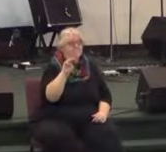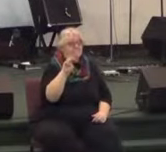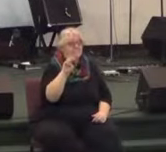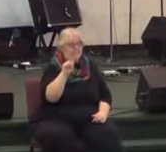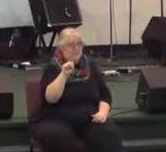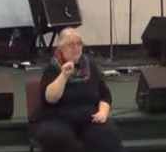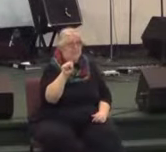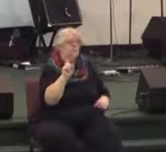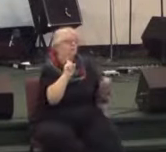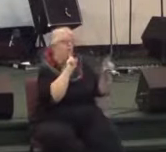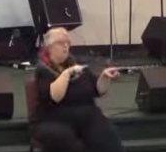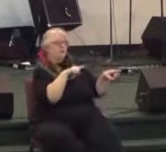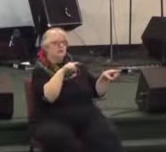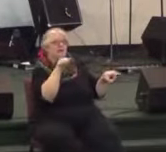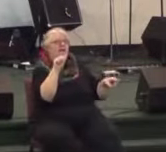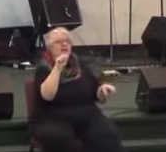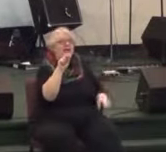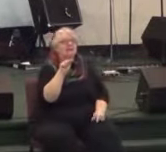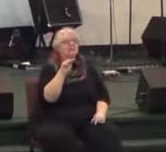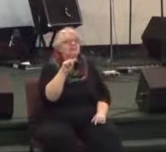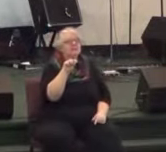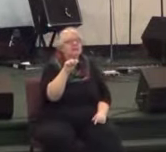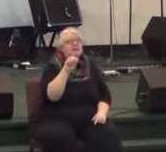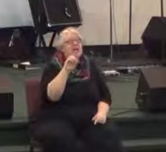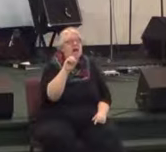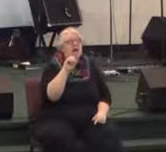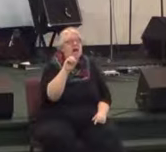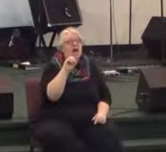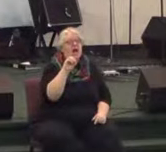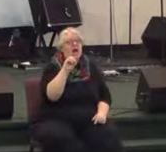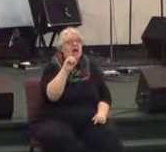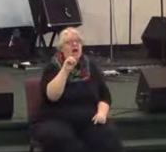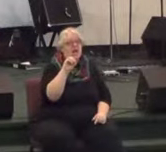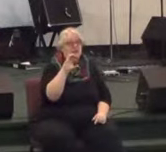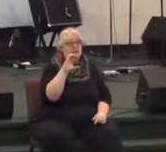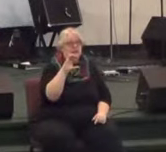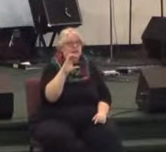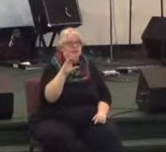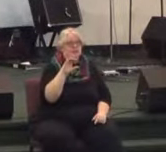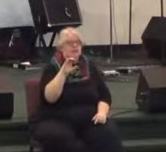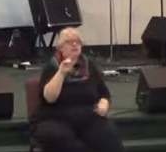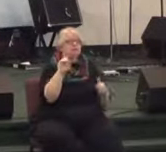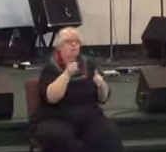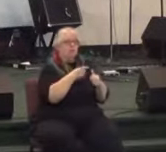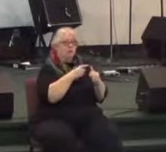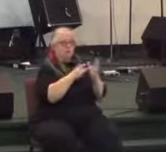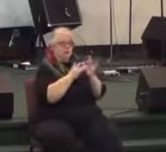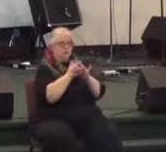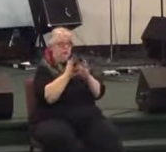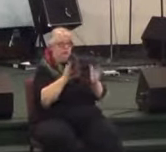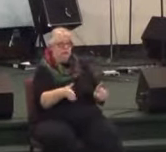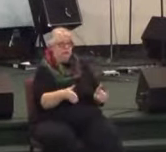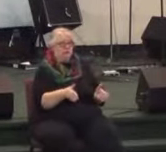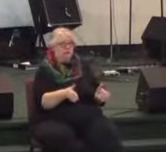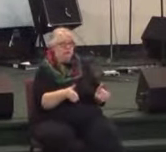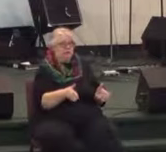Christian church among the Gentiles. And the word Christian showed up